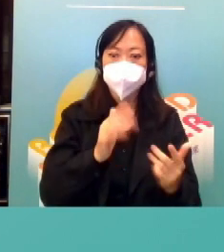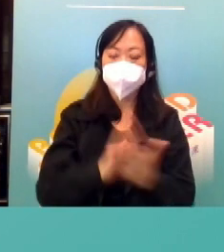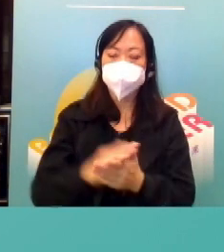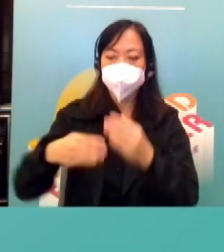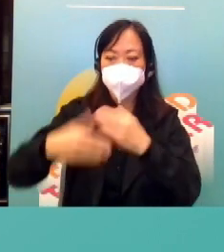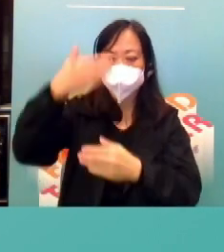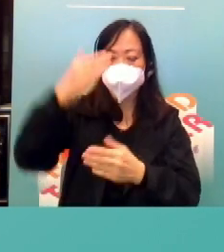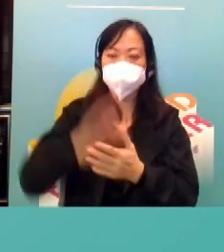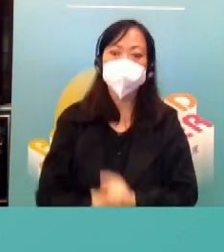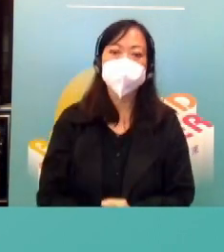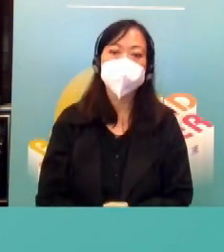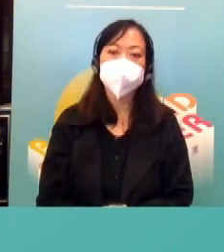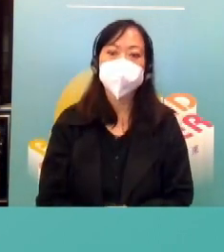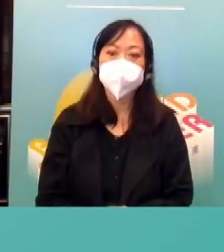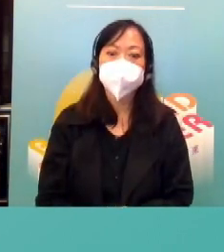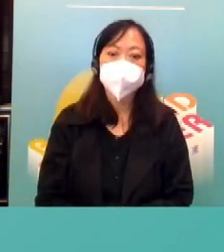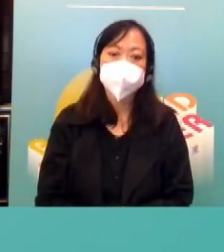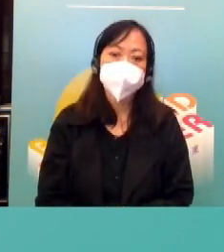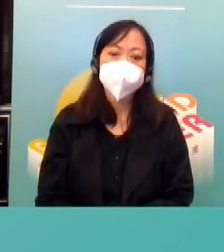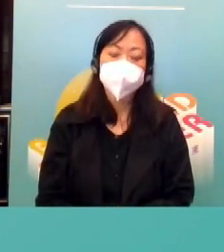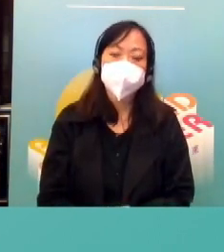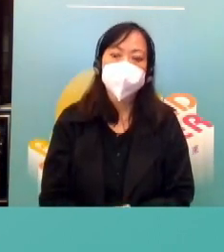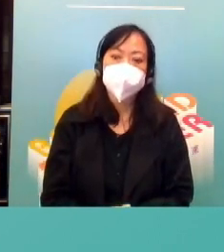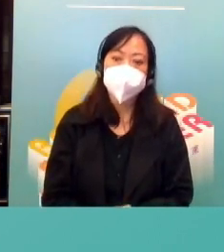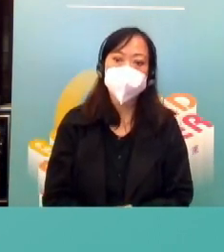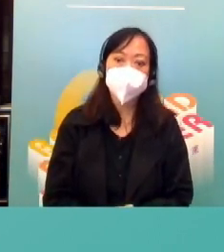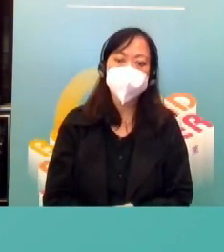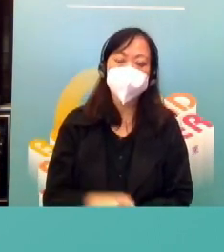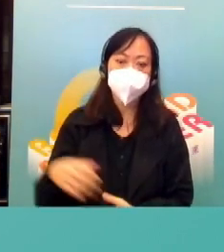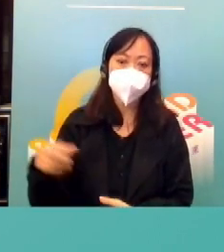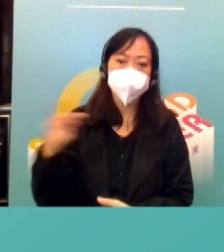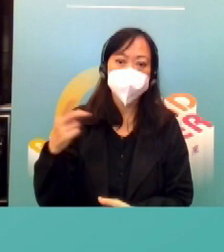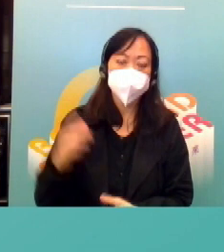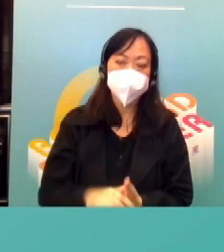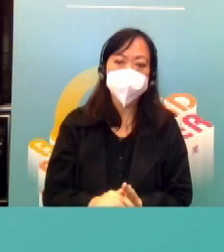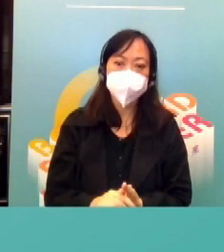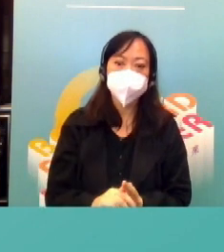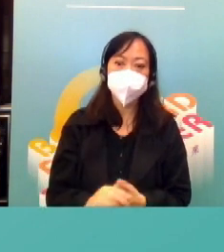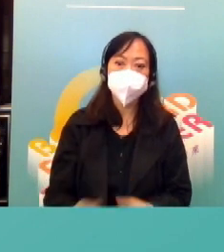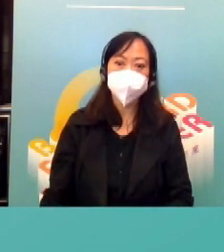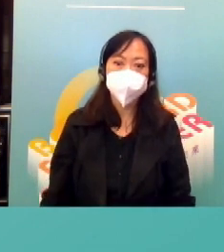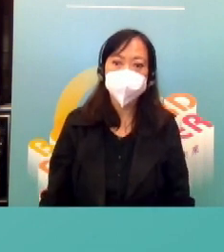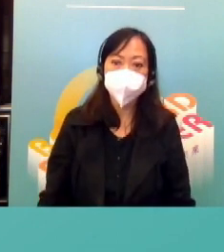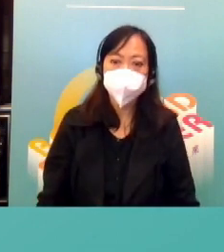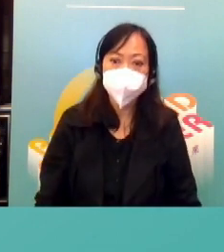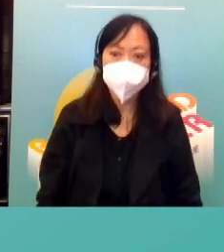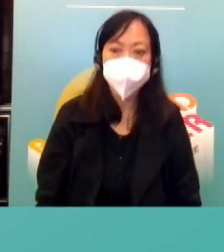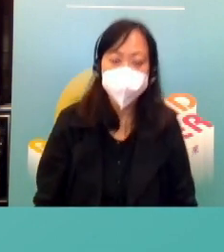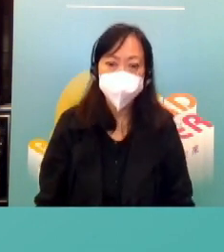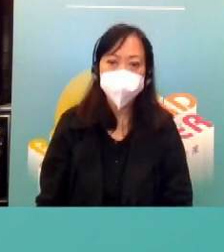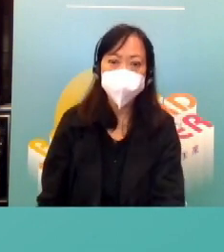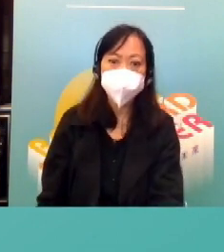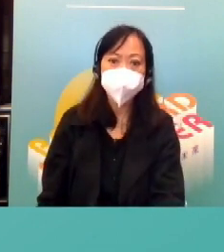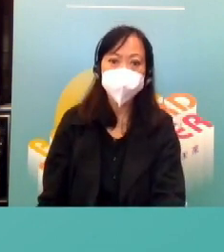So I just wanted to come back to this now, and then now spend the rest of my remarks, hopefully the next 3 to 5 minutes, on the